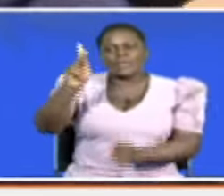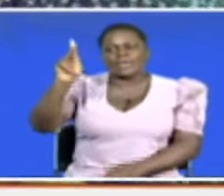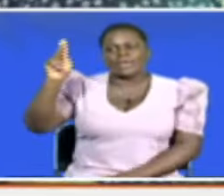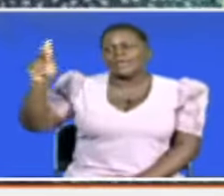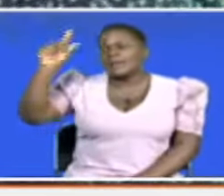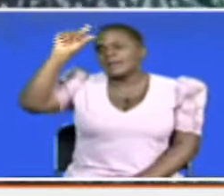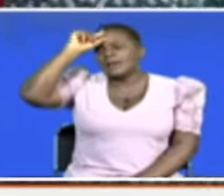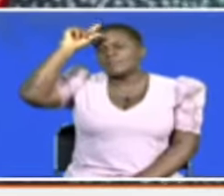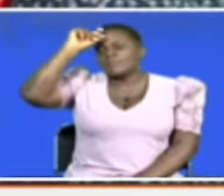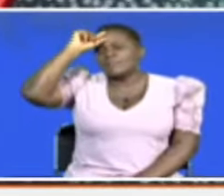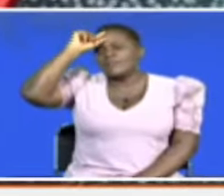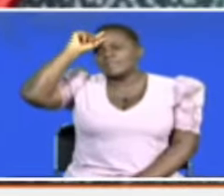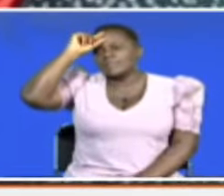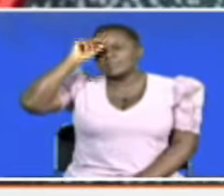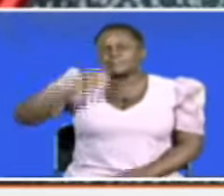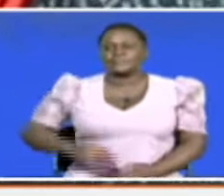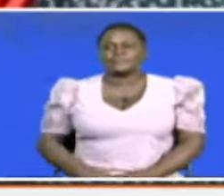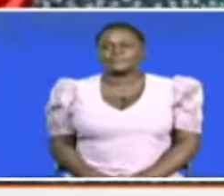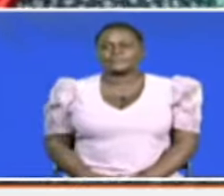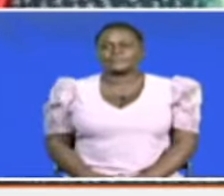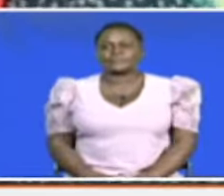Kwanza ruling coalition.